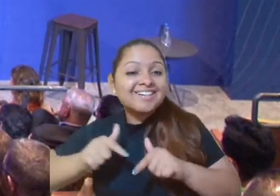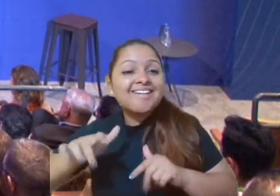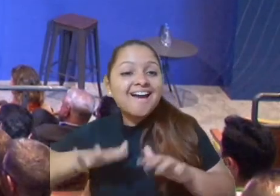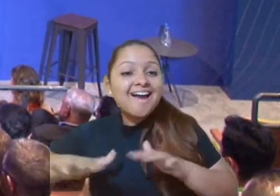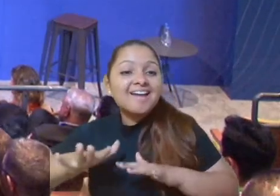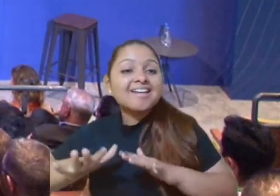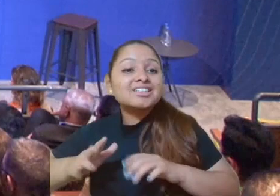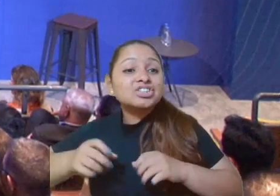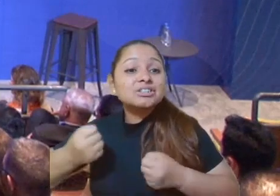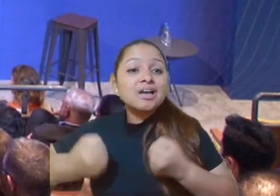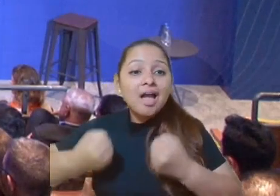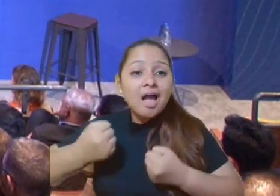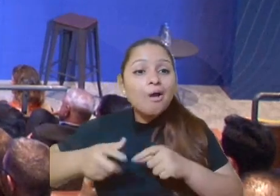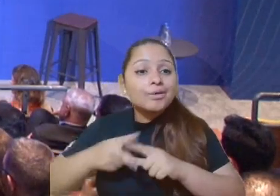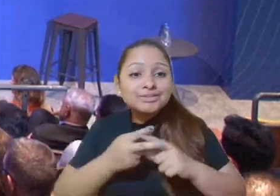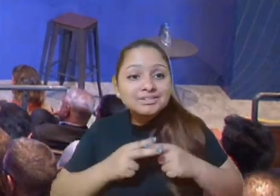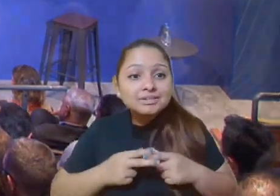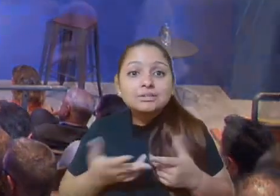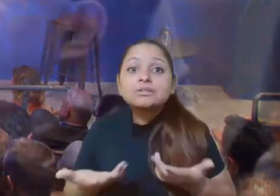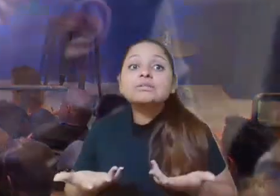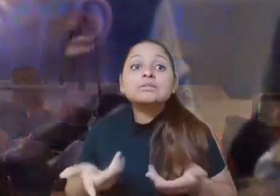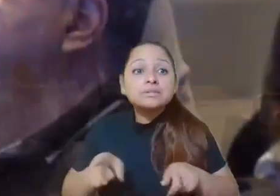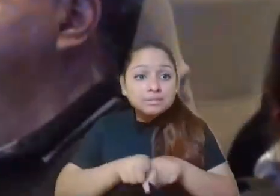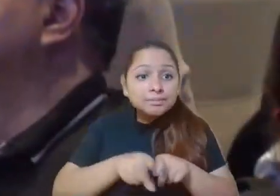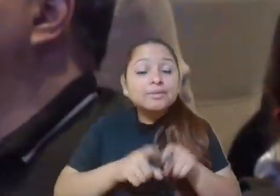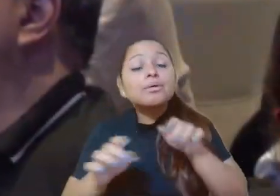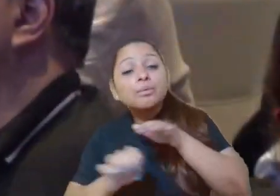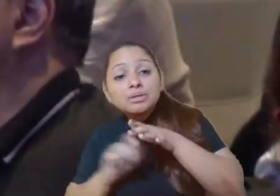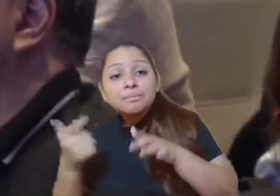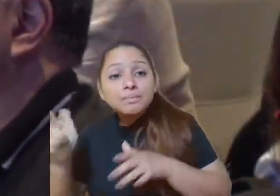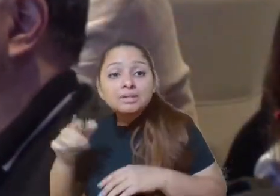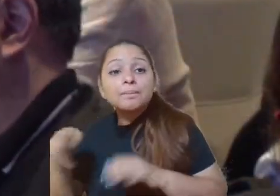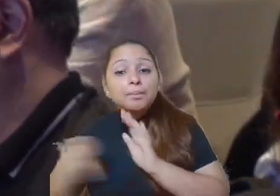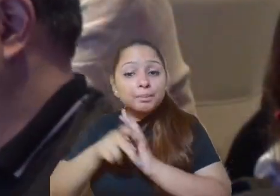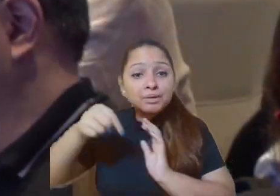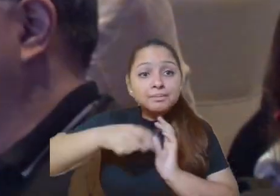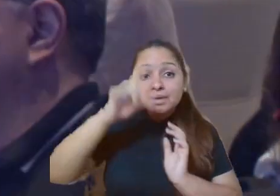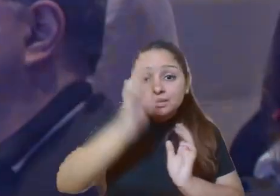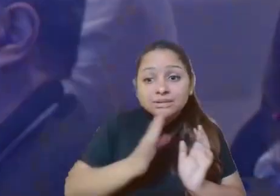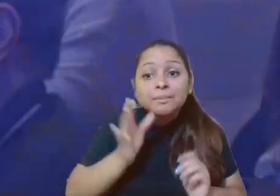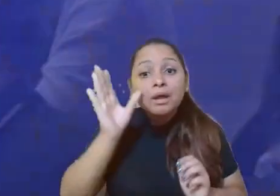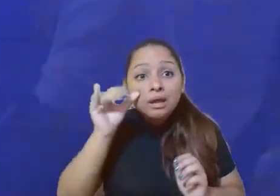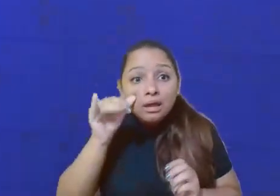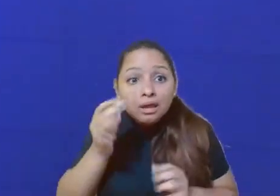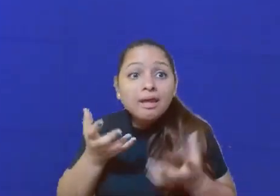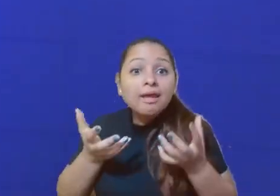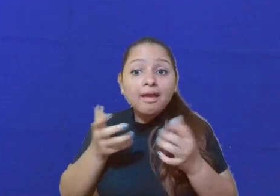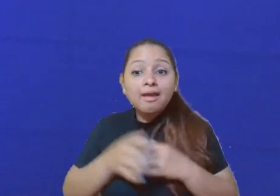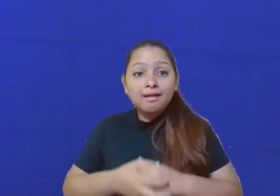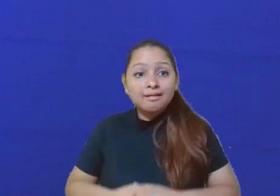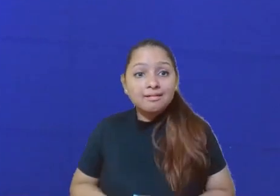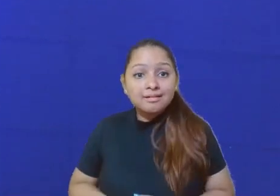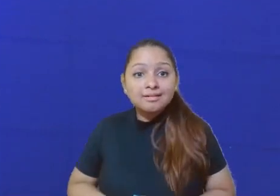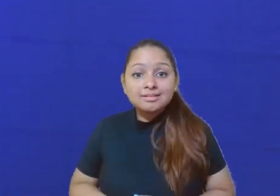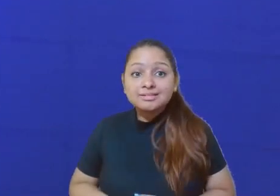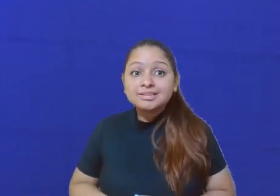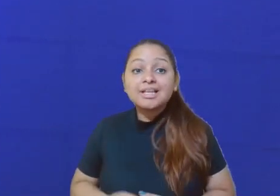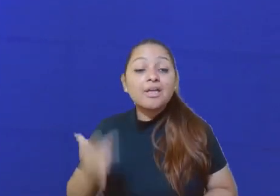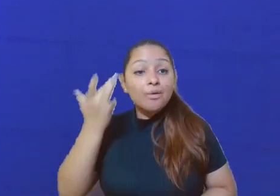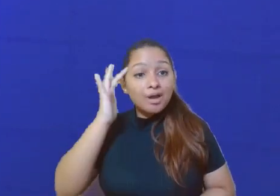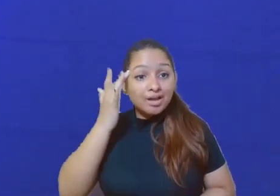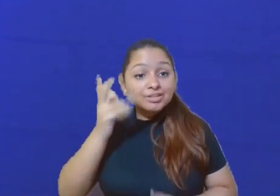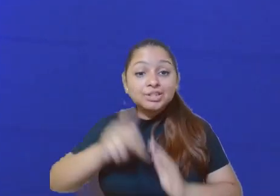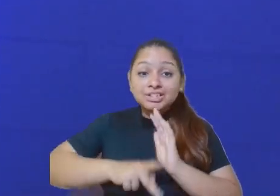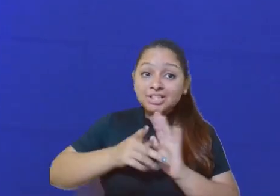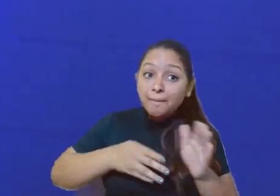with this system with another Brazilian company that's trying to create the same things. You see, that's the consequence. I think that these projects will be approved,